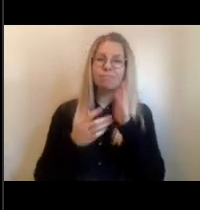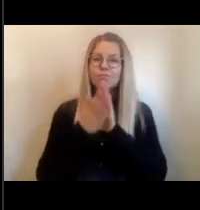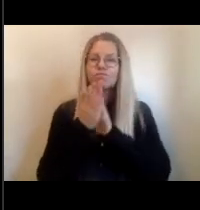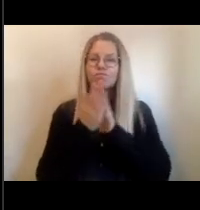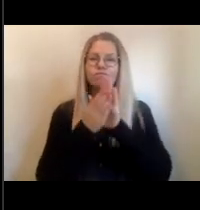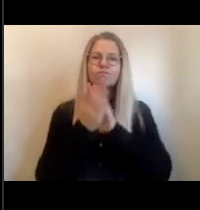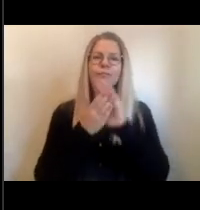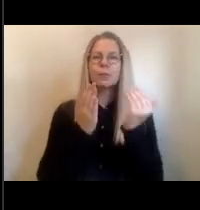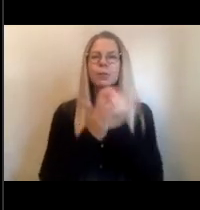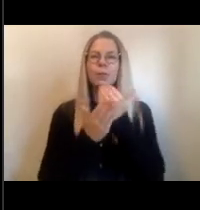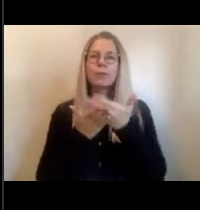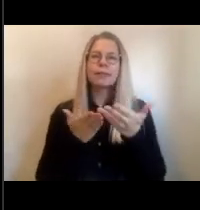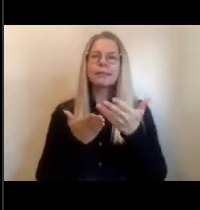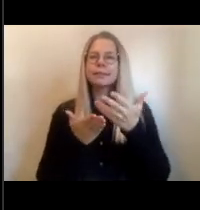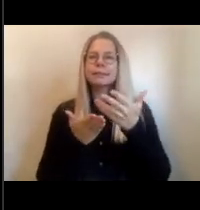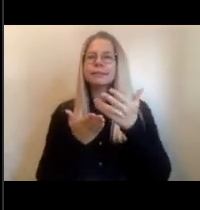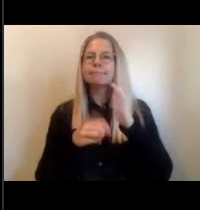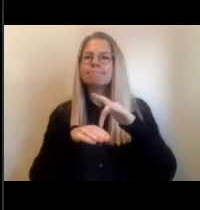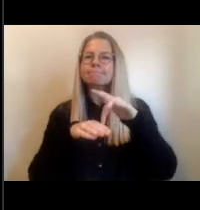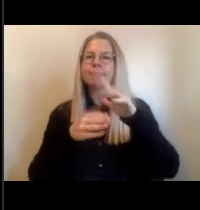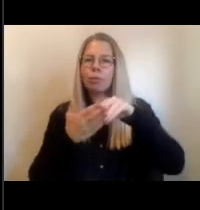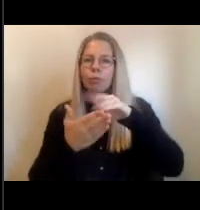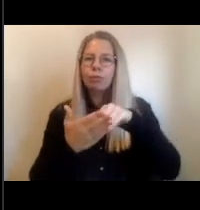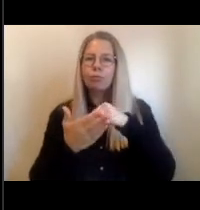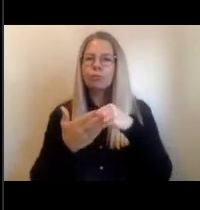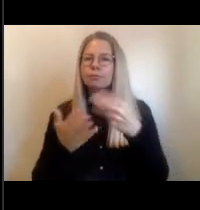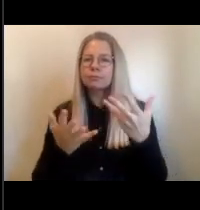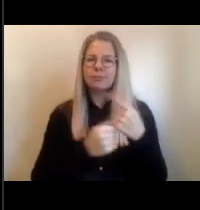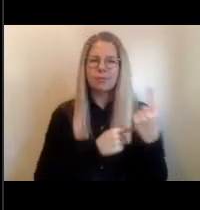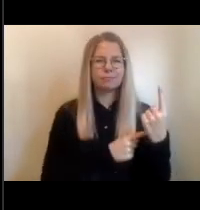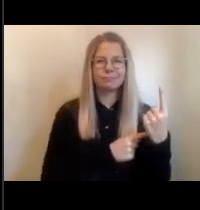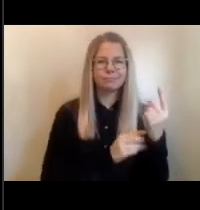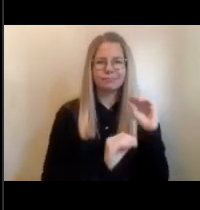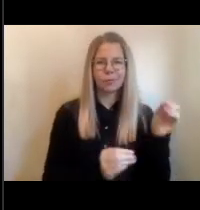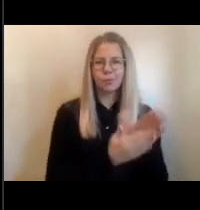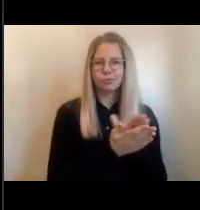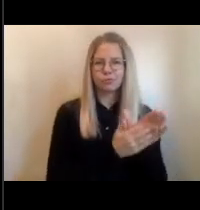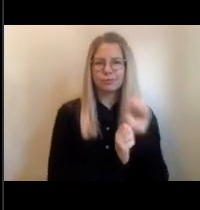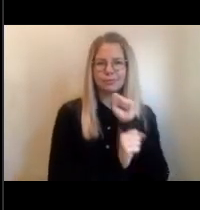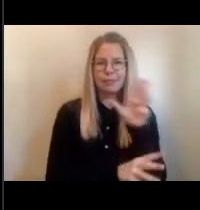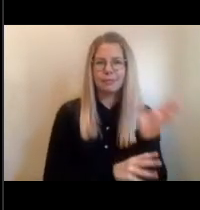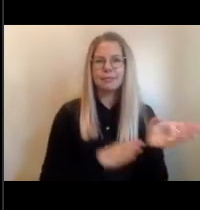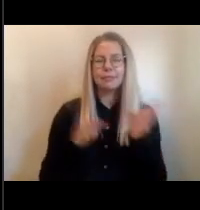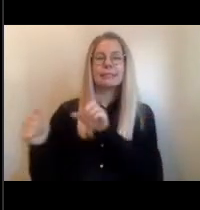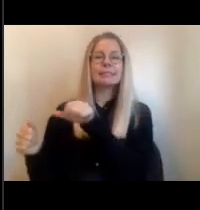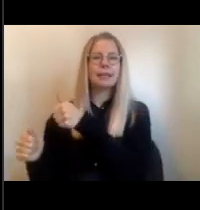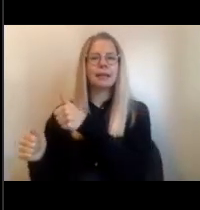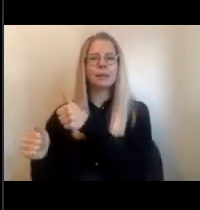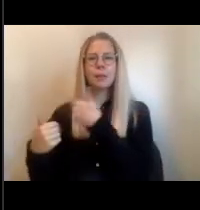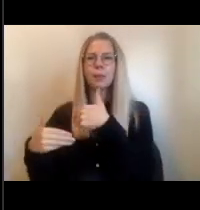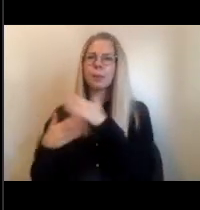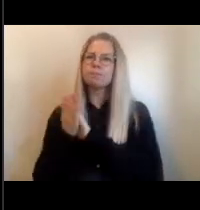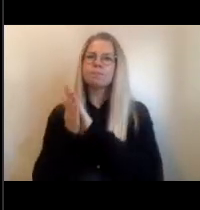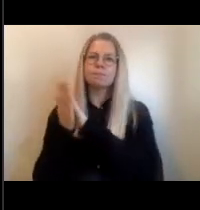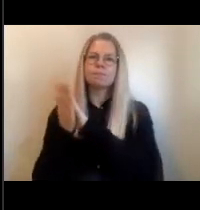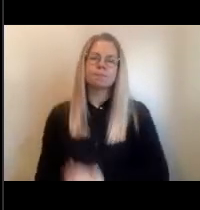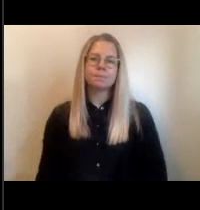learning new things, with 1 being not at all interested and 10 being very interested?